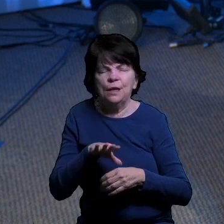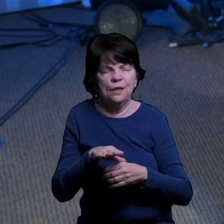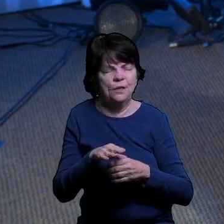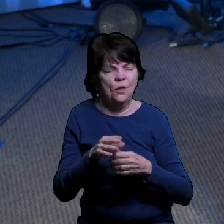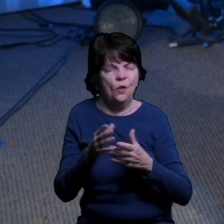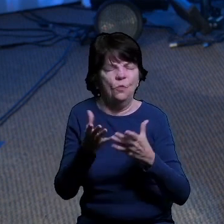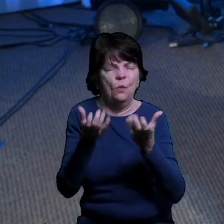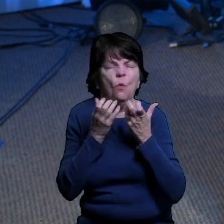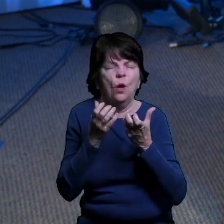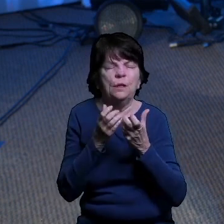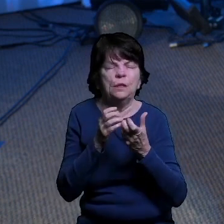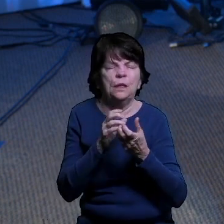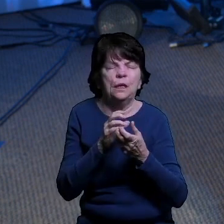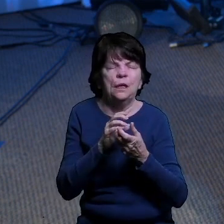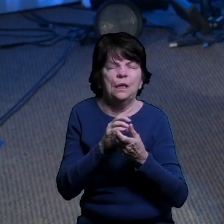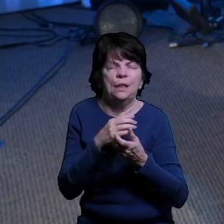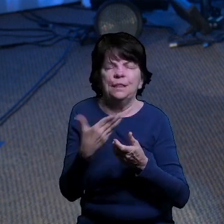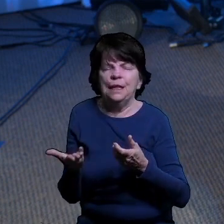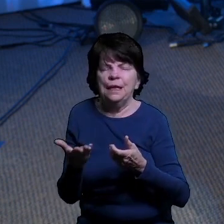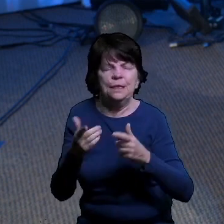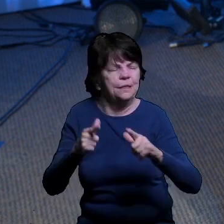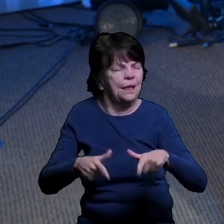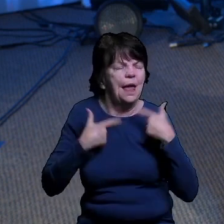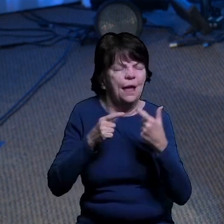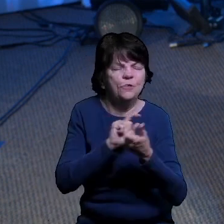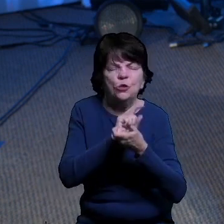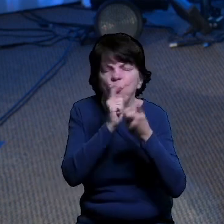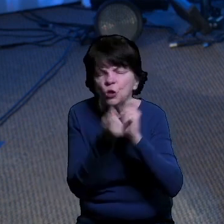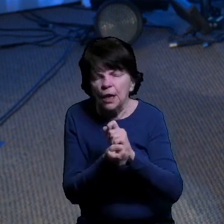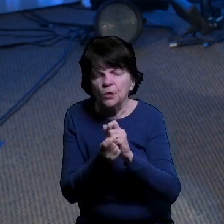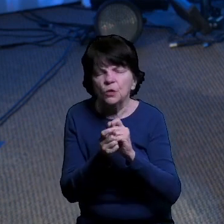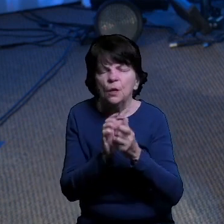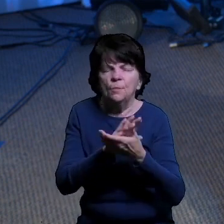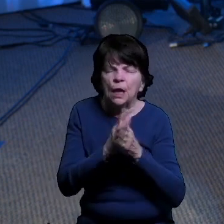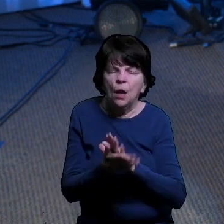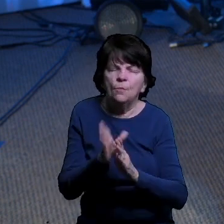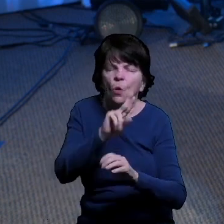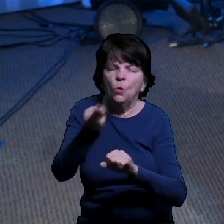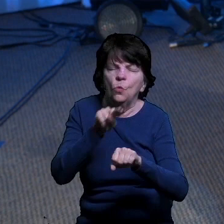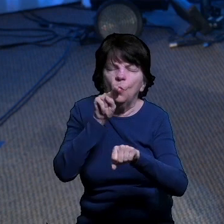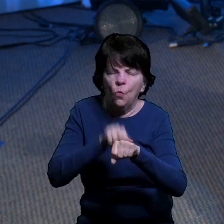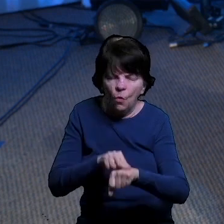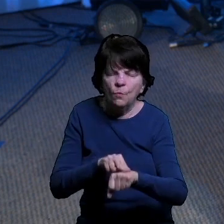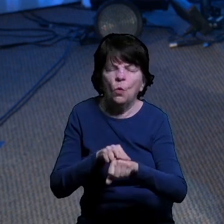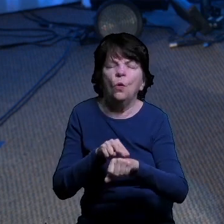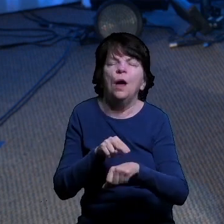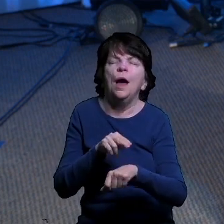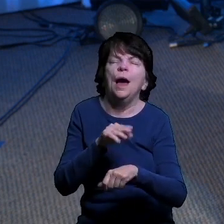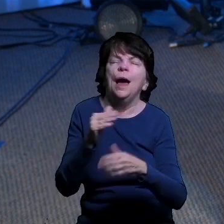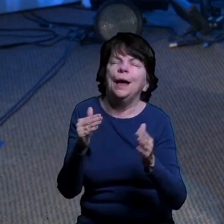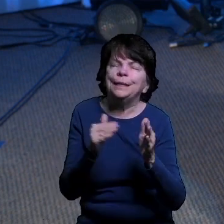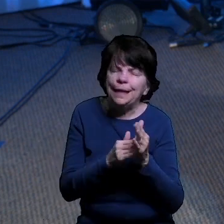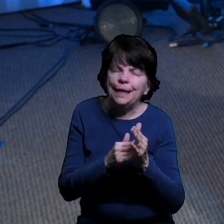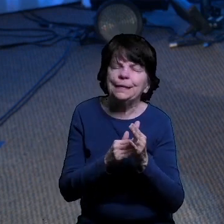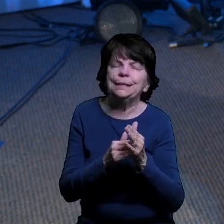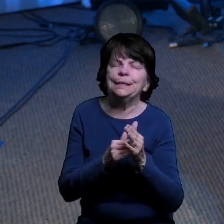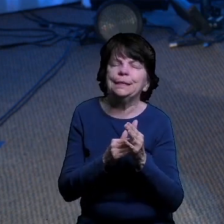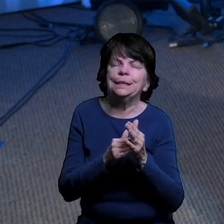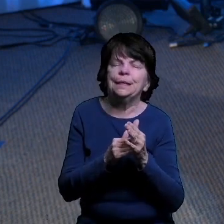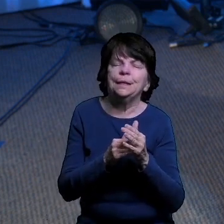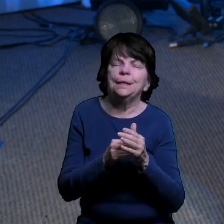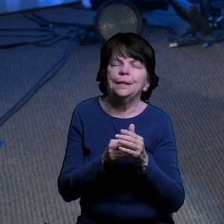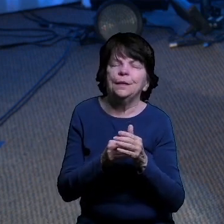normal. And Lord, I pray today that you would help us to see the bigger picture of what's at